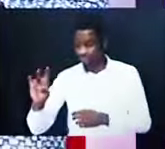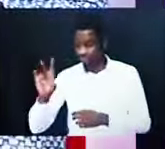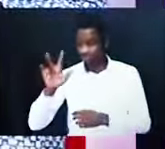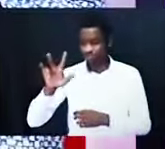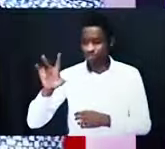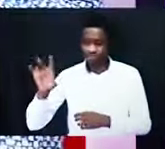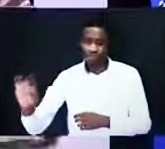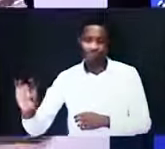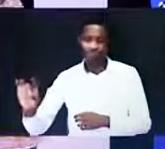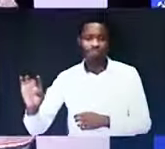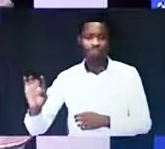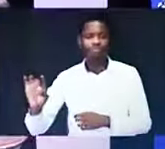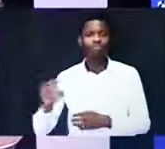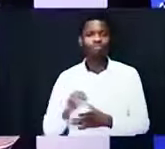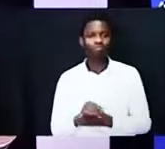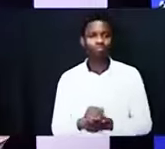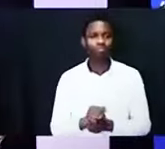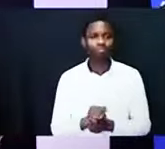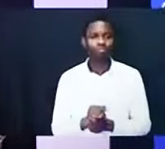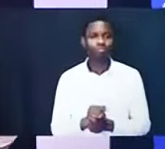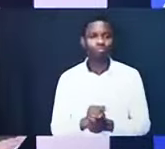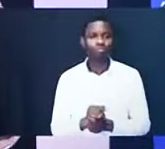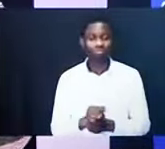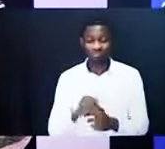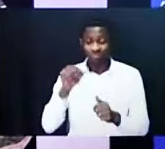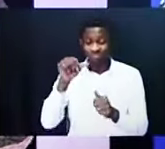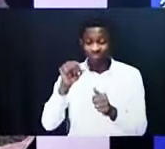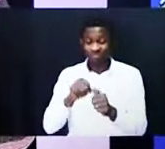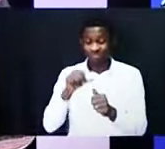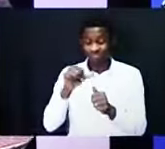37-38. Now, each day,